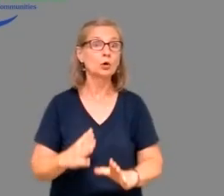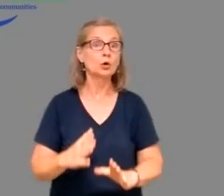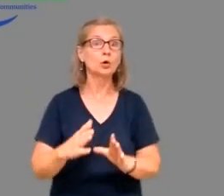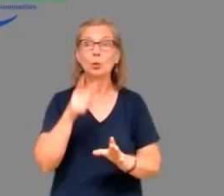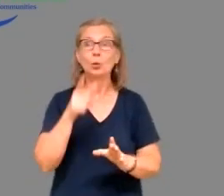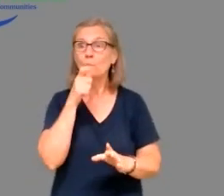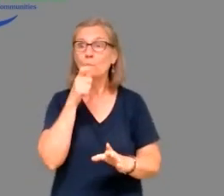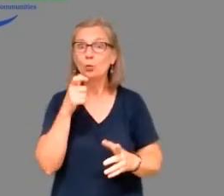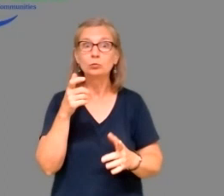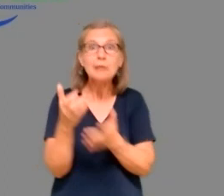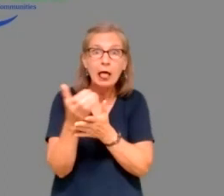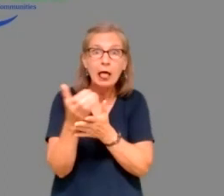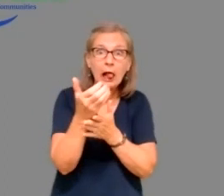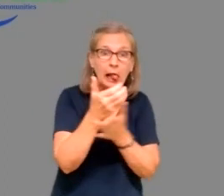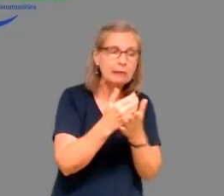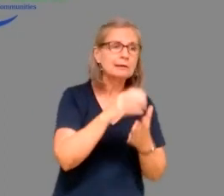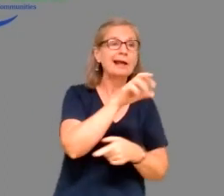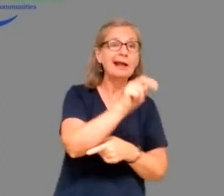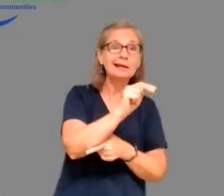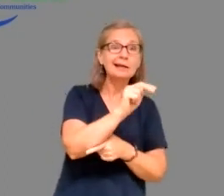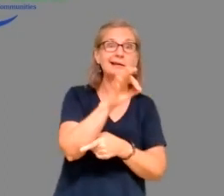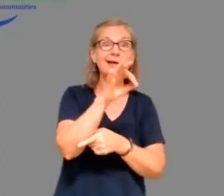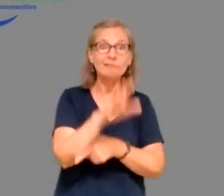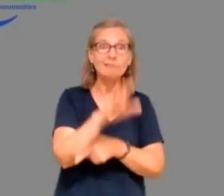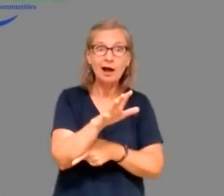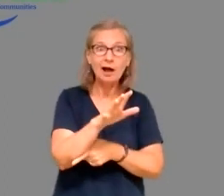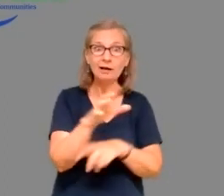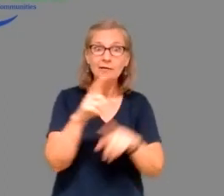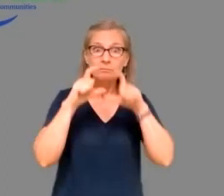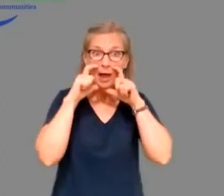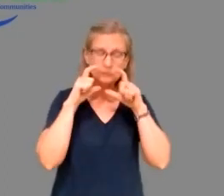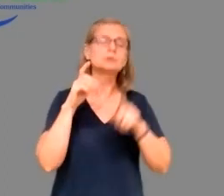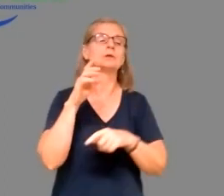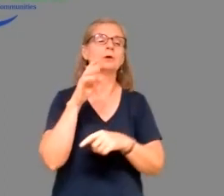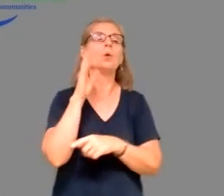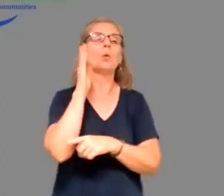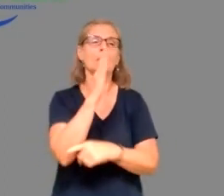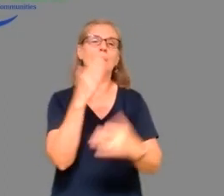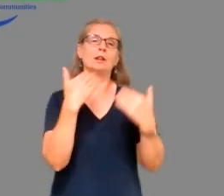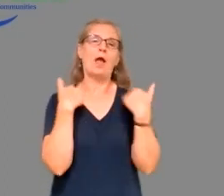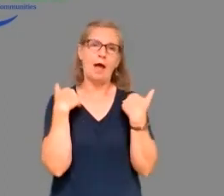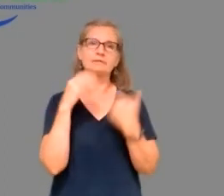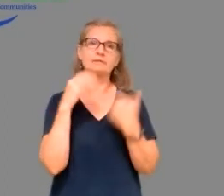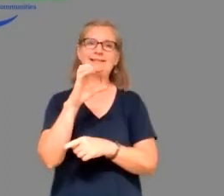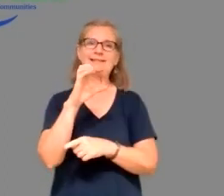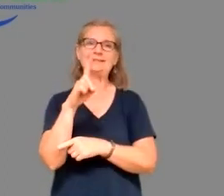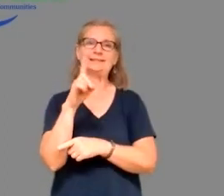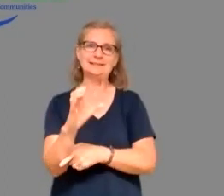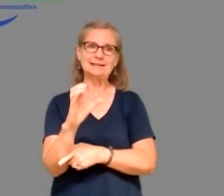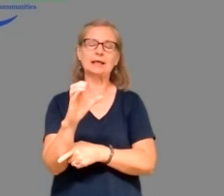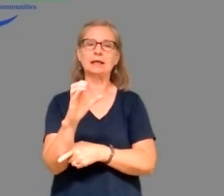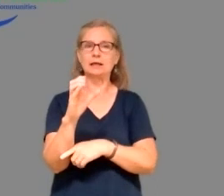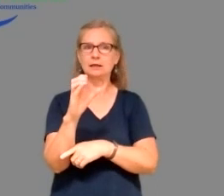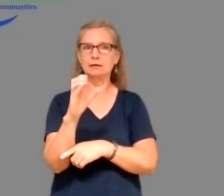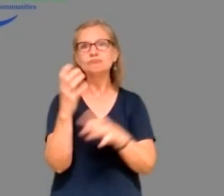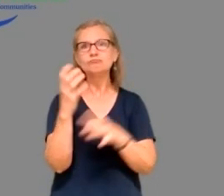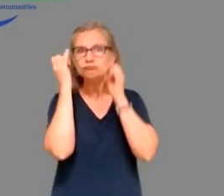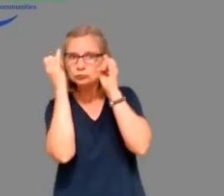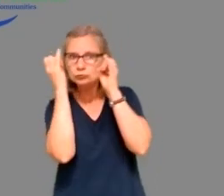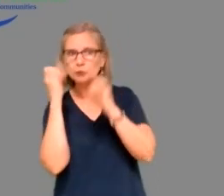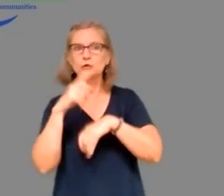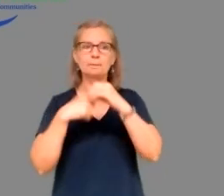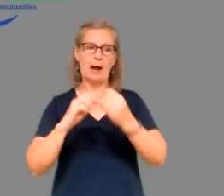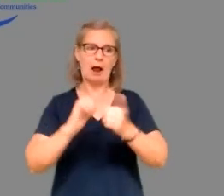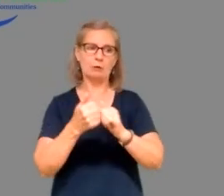N95s, in which case there will definitely be CDC guidance on the appropriate use of those